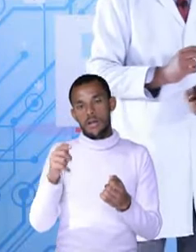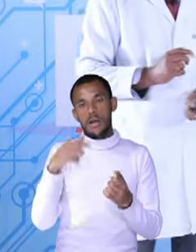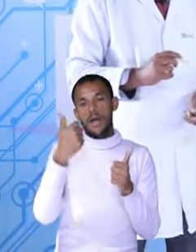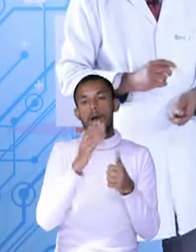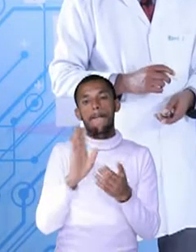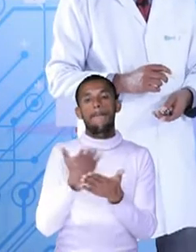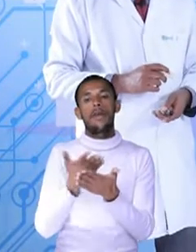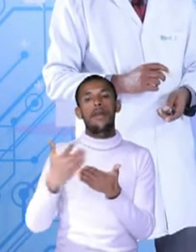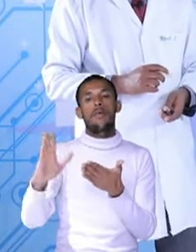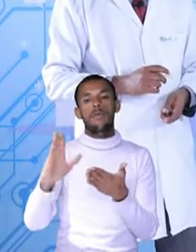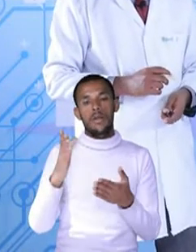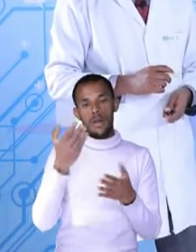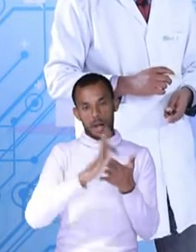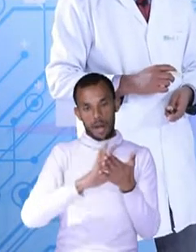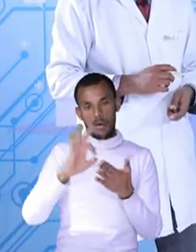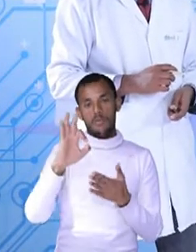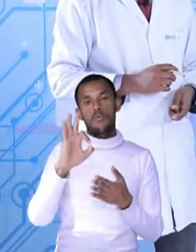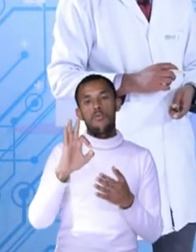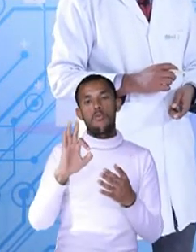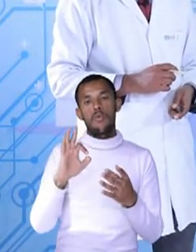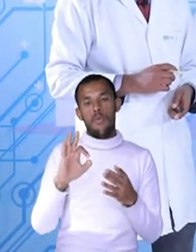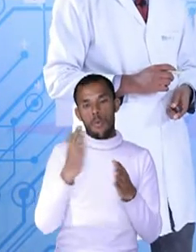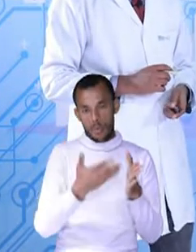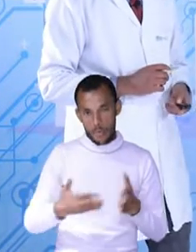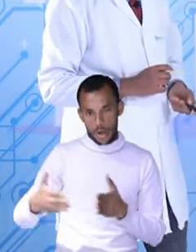can be removed a number of ways.